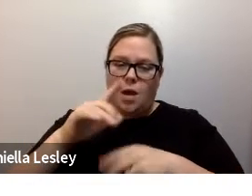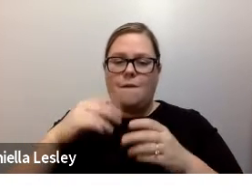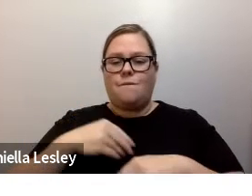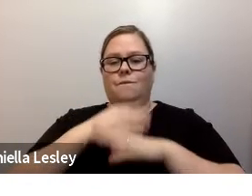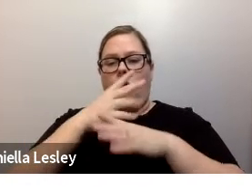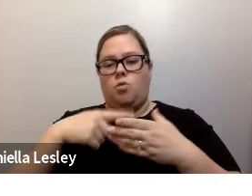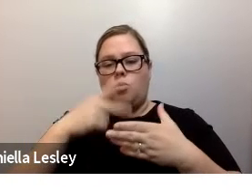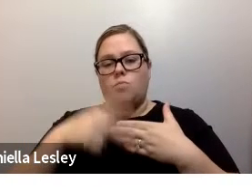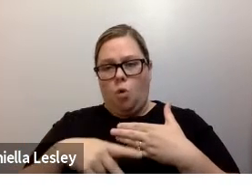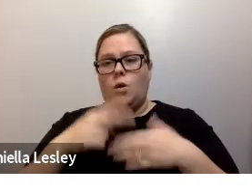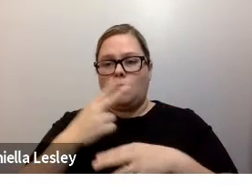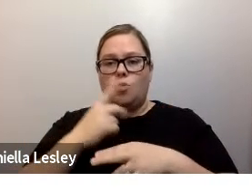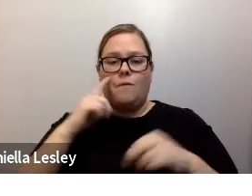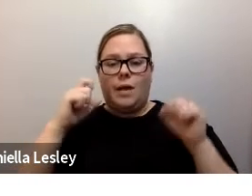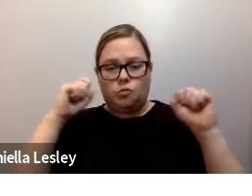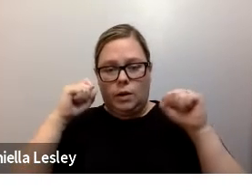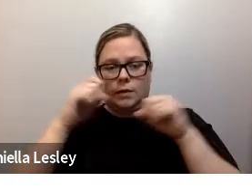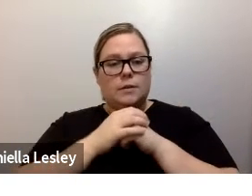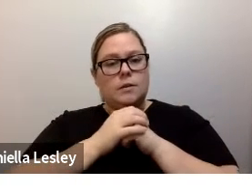opportunities for exercise.